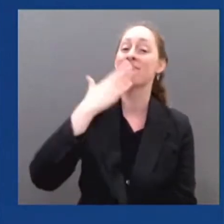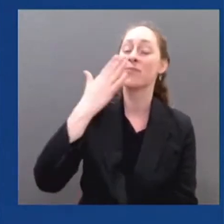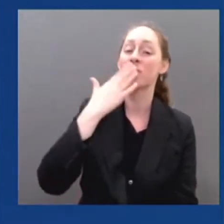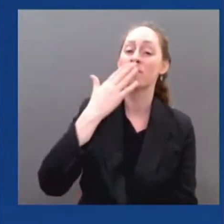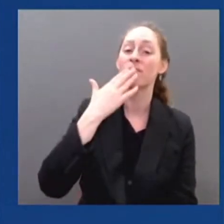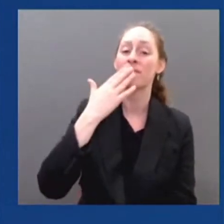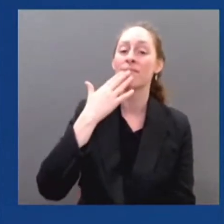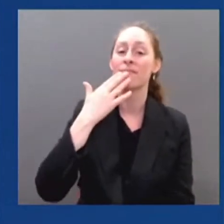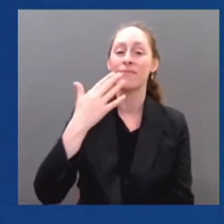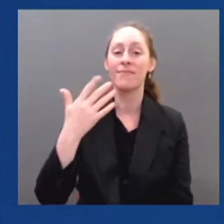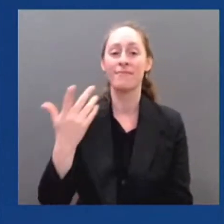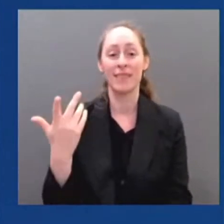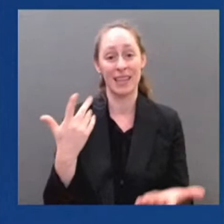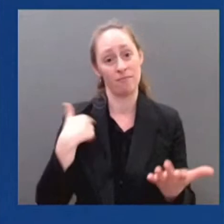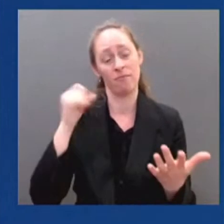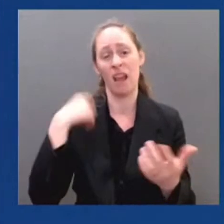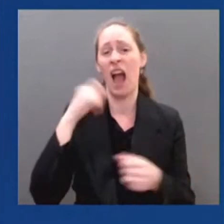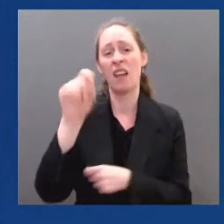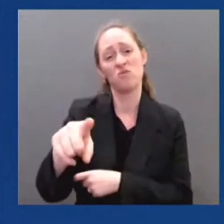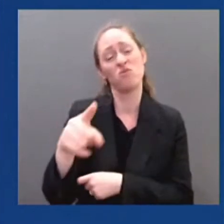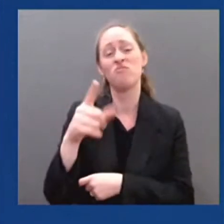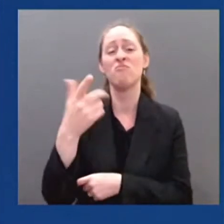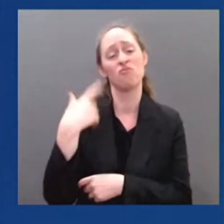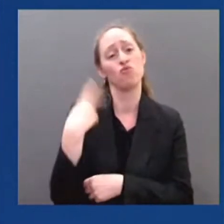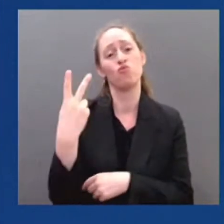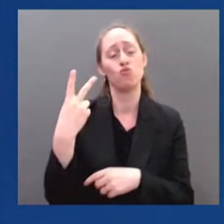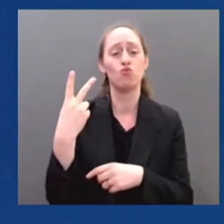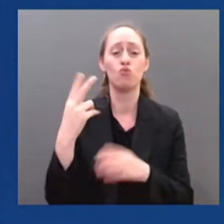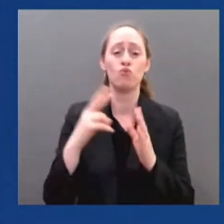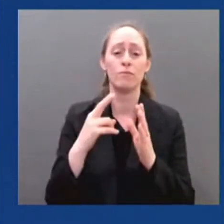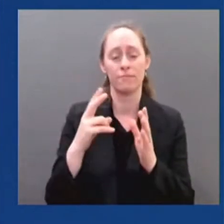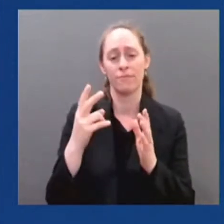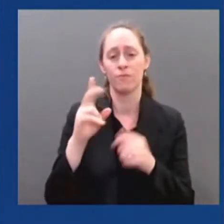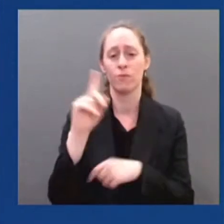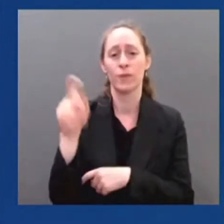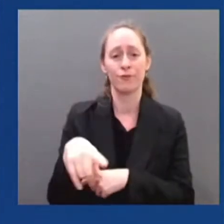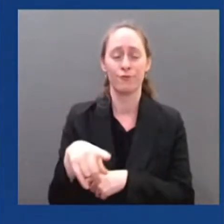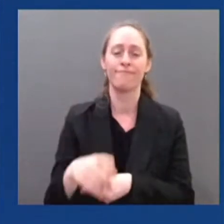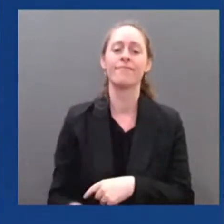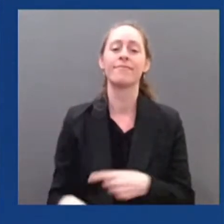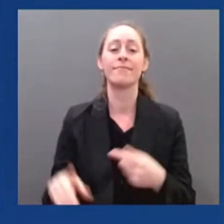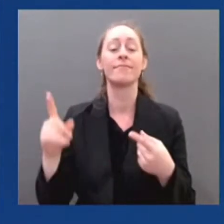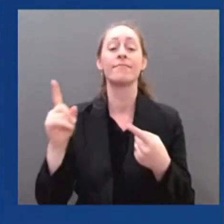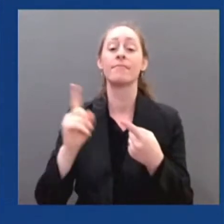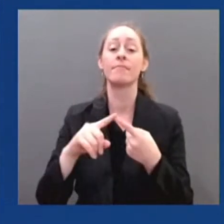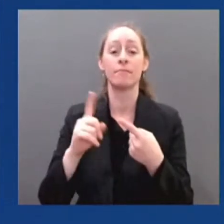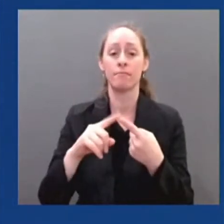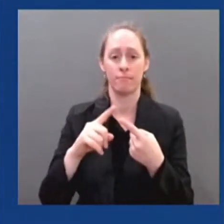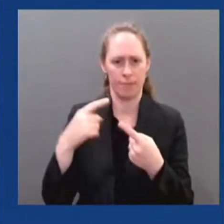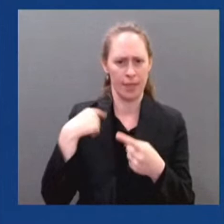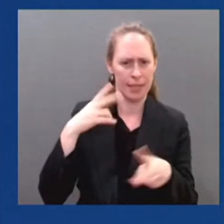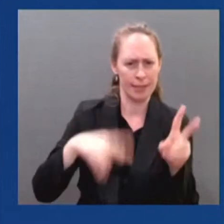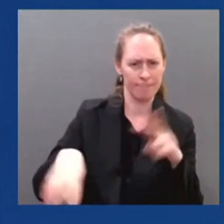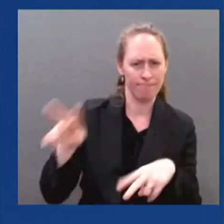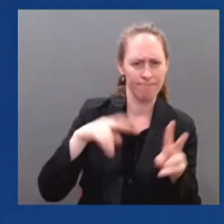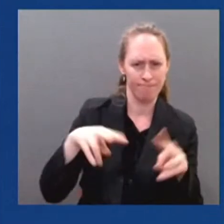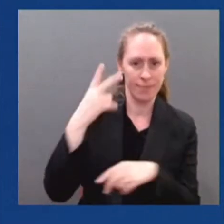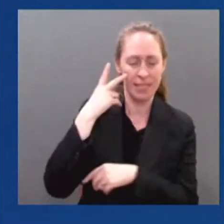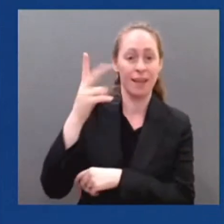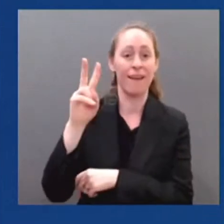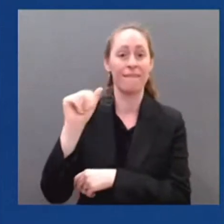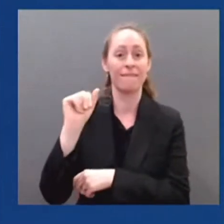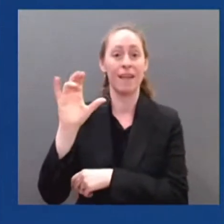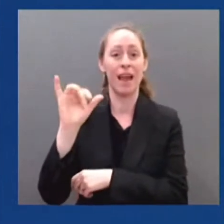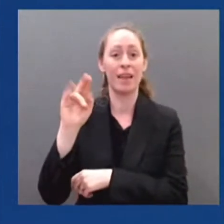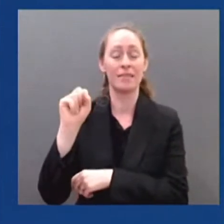vaccines. I notice on the vaccines.gov that a lot of these pharmacies say they'll vaccinate ages 3 and